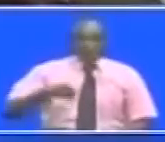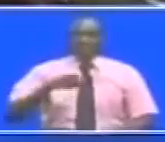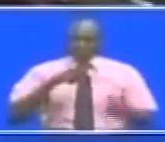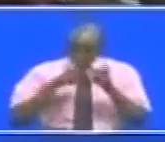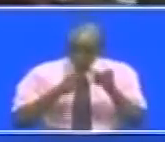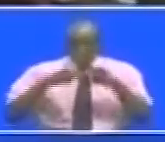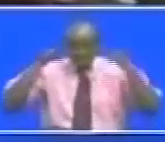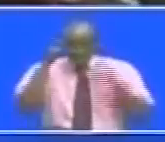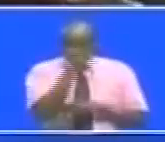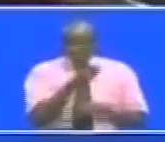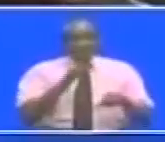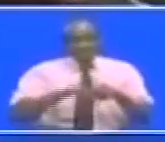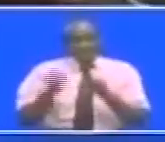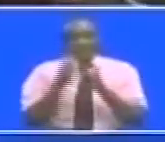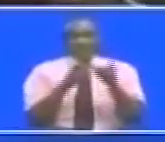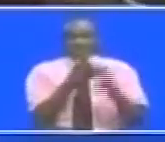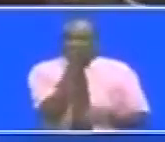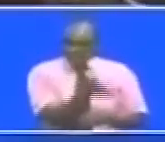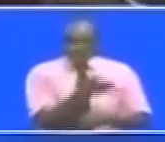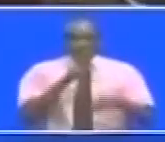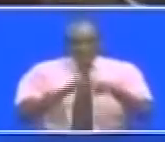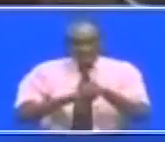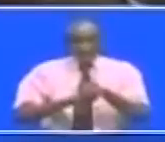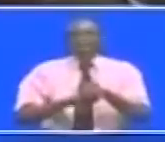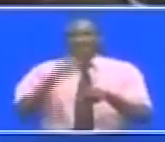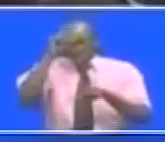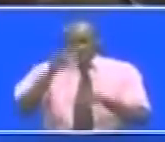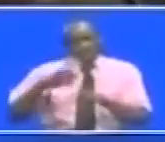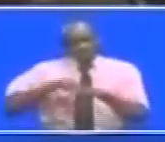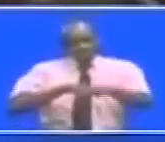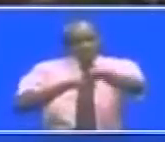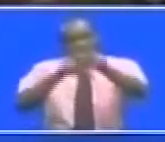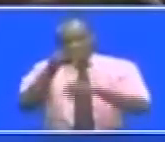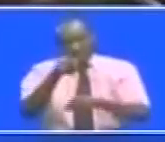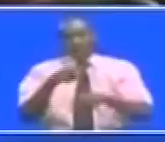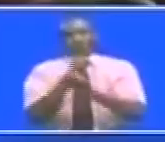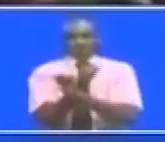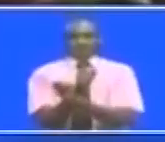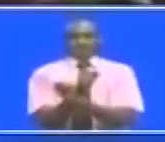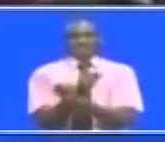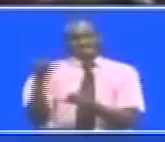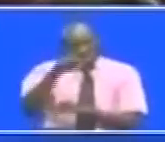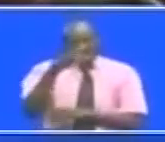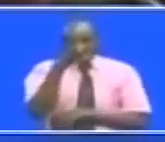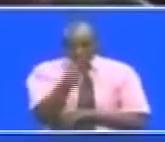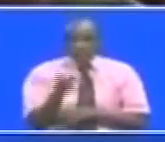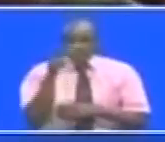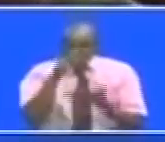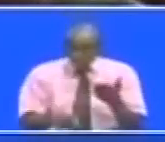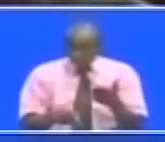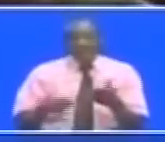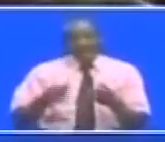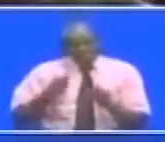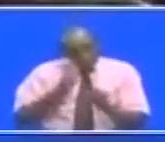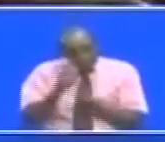militants who ambushed Mandera Governor Ali Roba's convoy in March this year were equally recognized. The vehicle Ali Roba was using had gone past